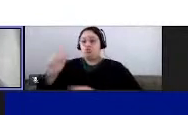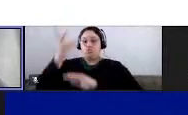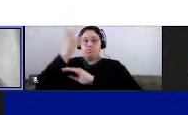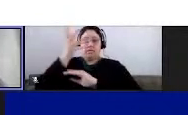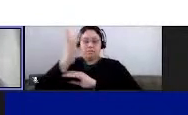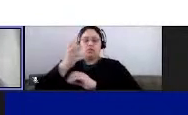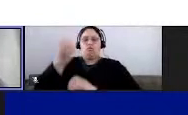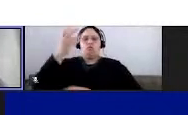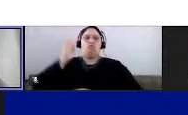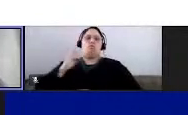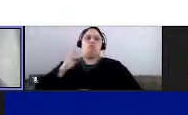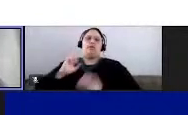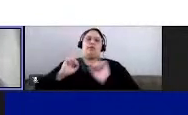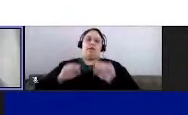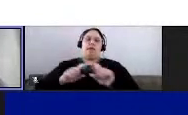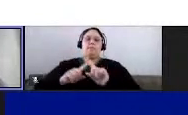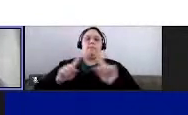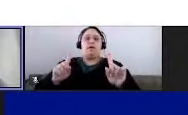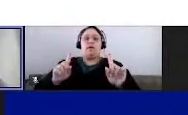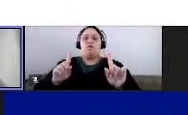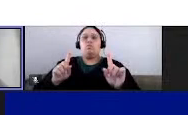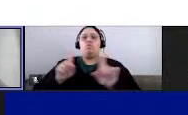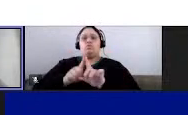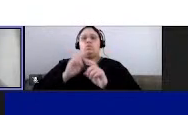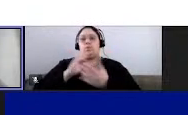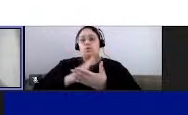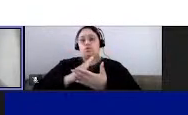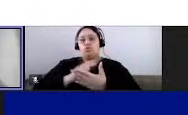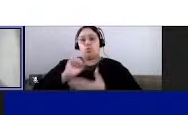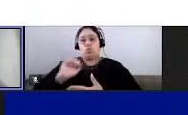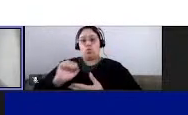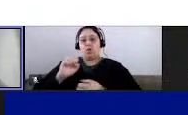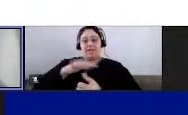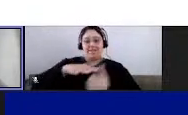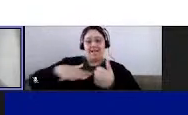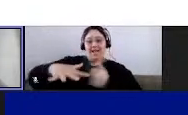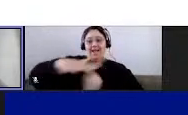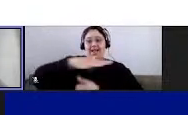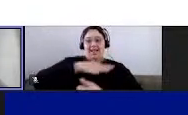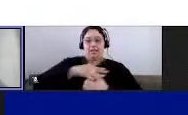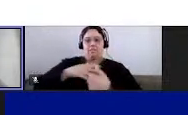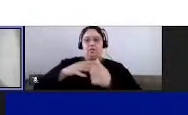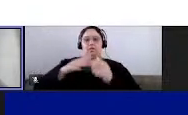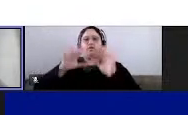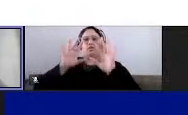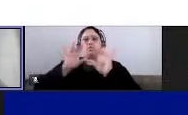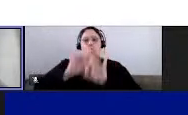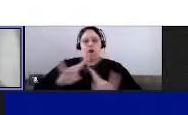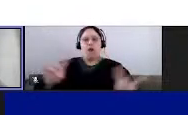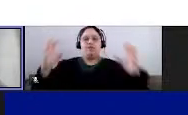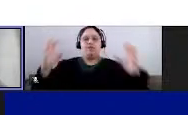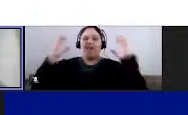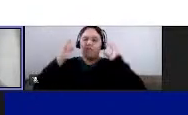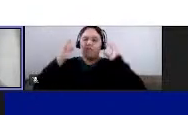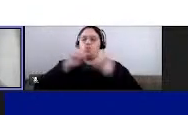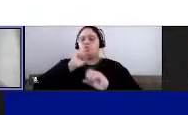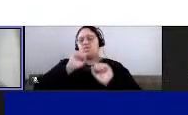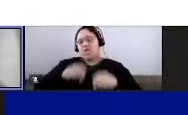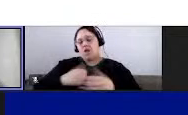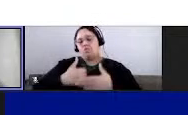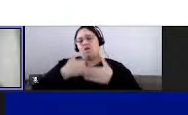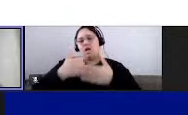presenting. With that, also just make sure that your environment around you is quiet, use headphones, that sort of thing, if it helps